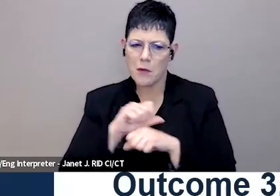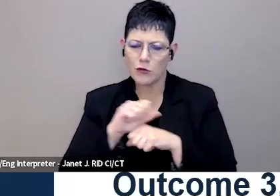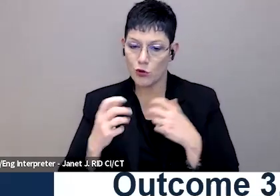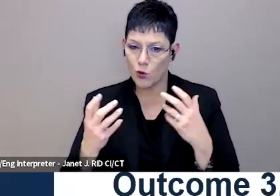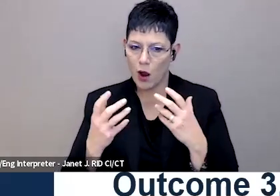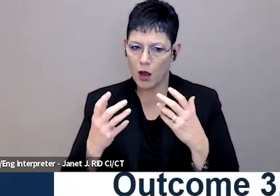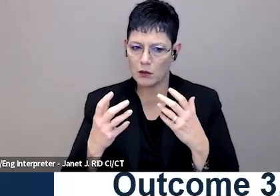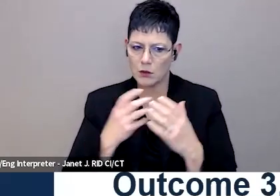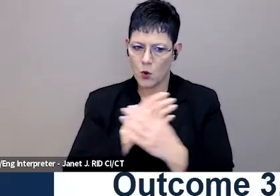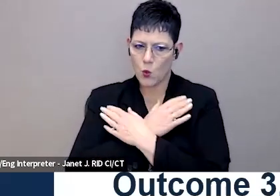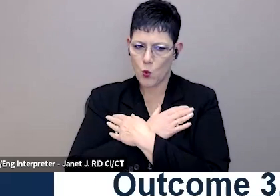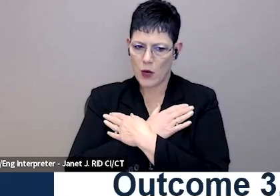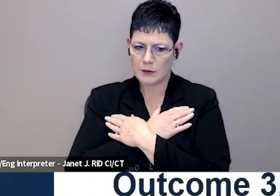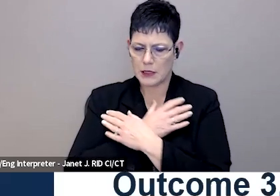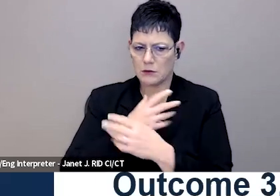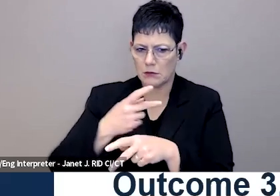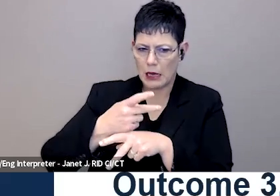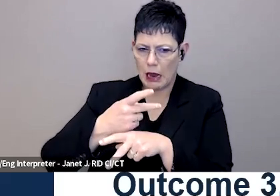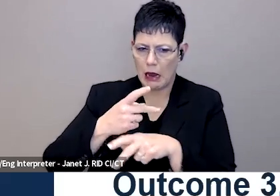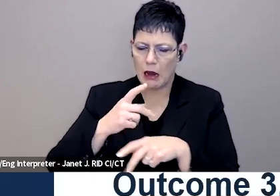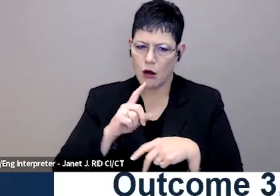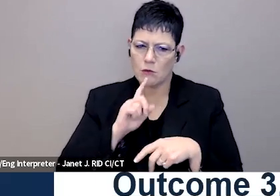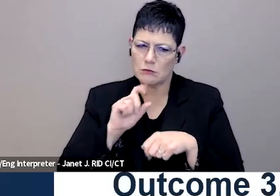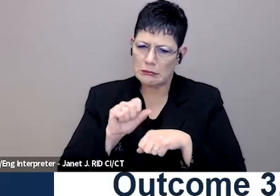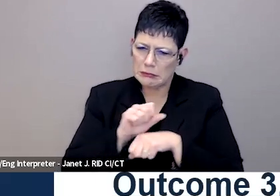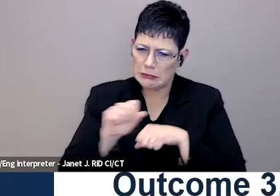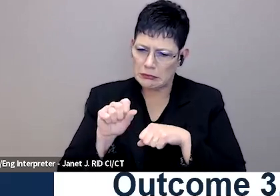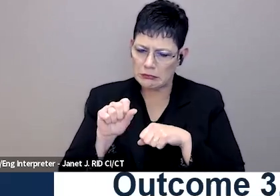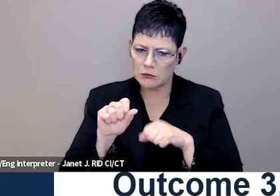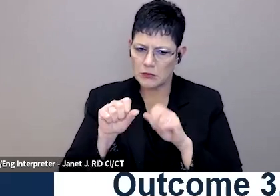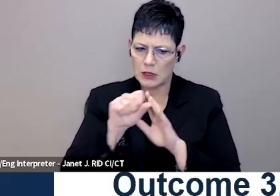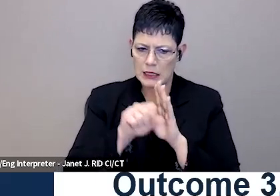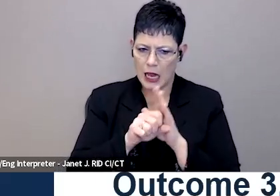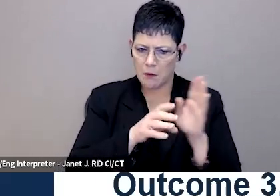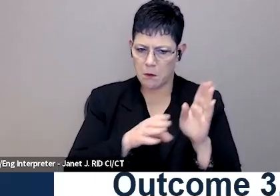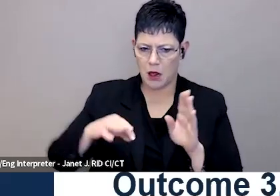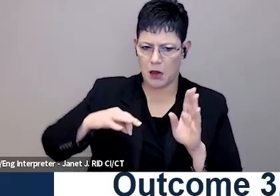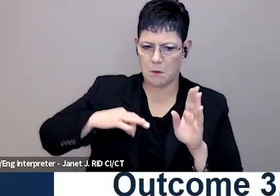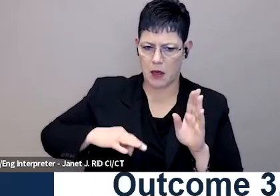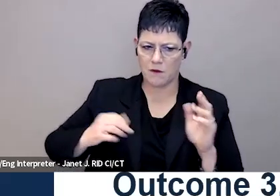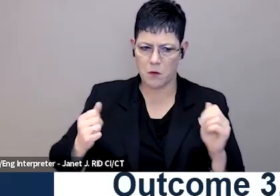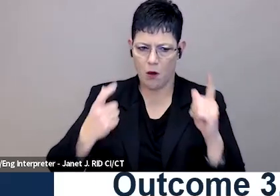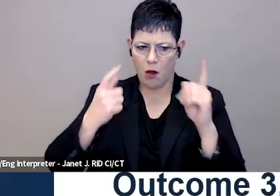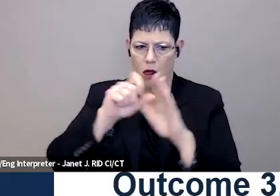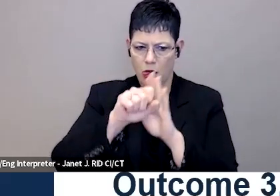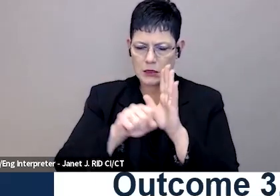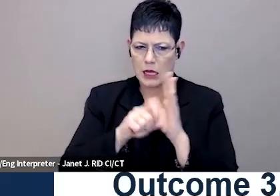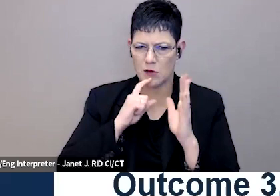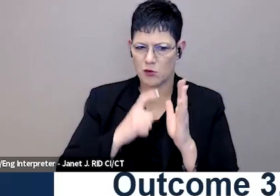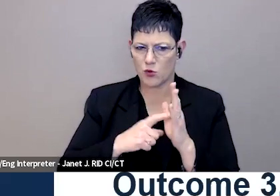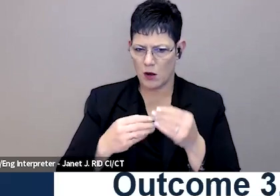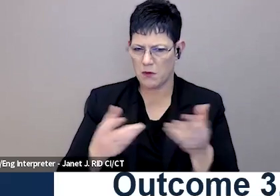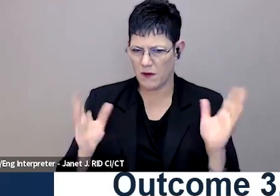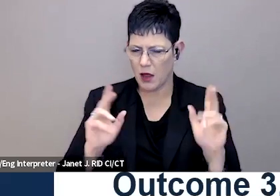that respite care is made a state plan benefit that every state is required to